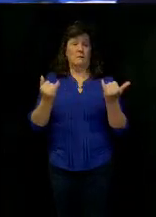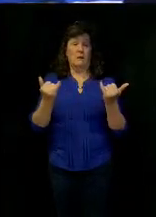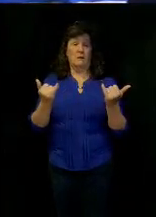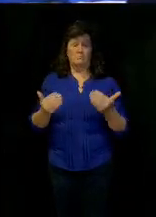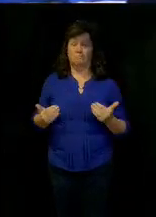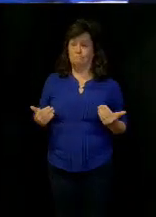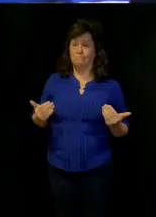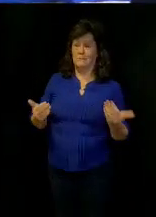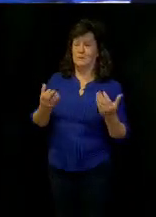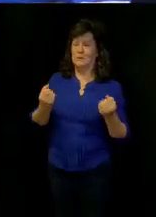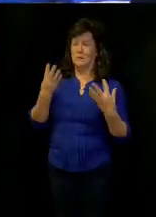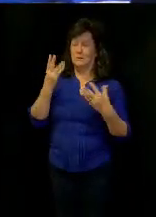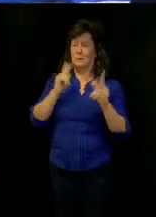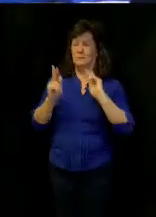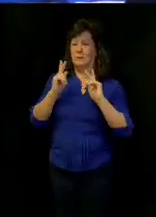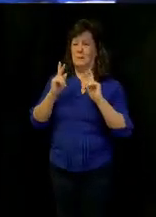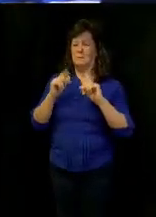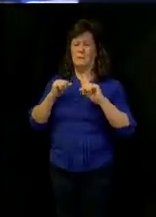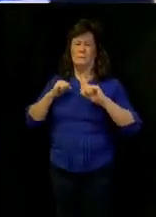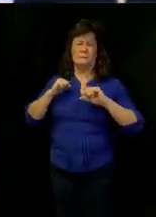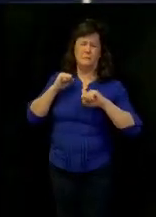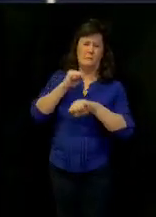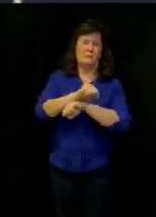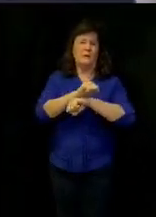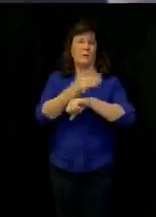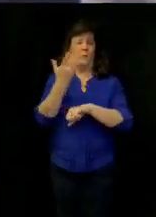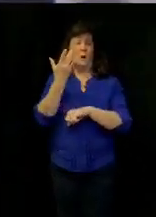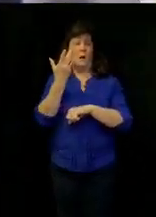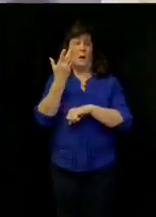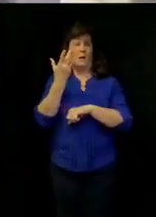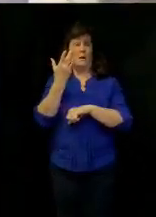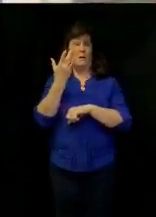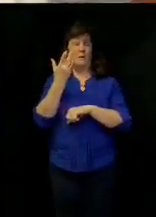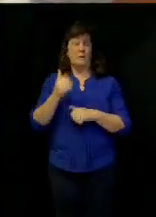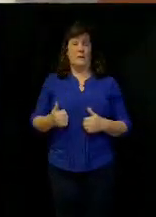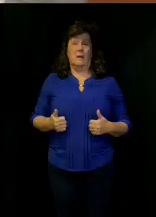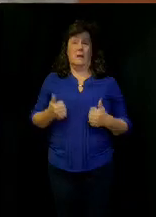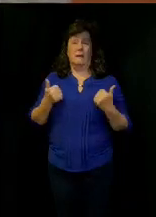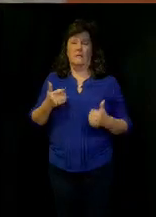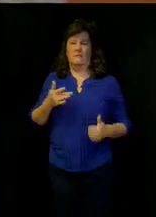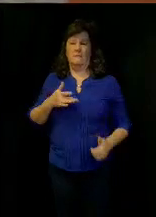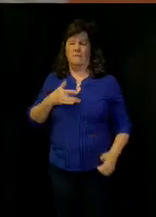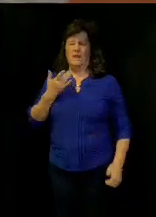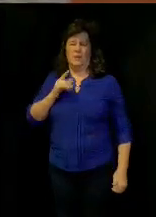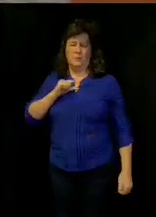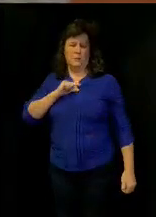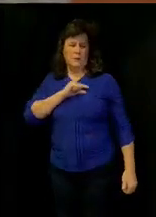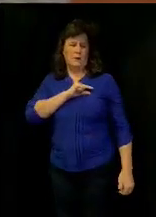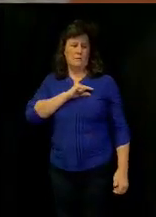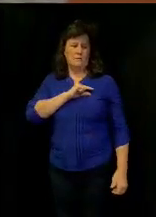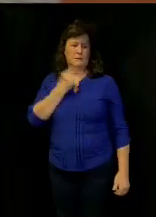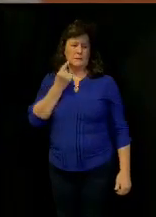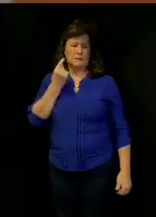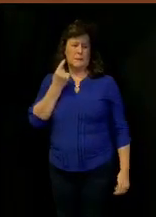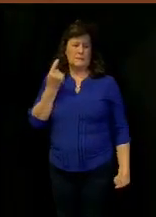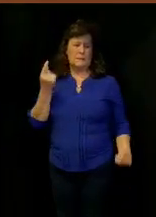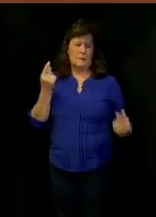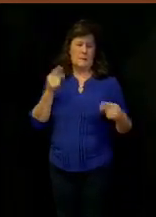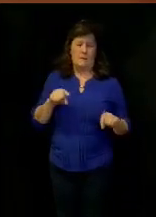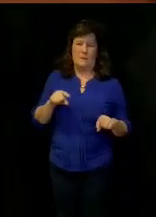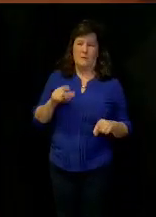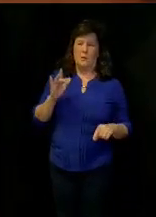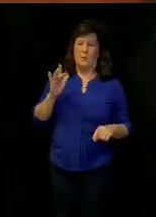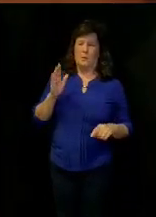man, are defeated and down. Listen, why? Because they're living in condemnation and guilt from something that's happened 25 years